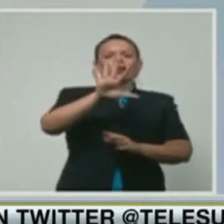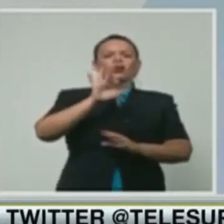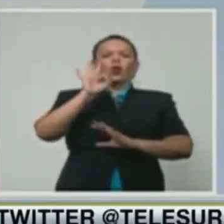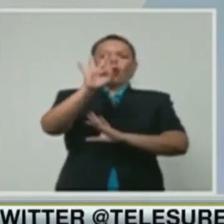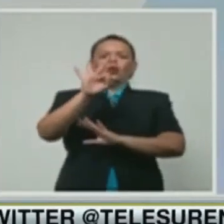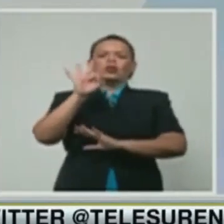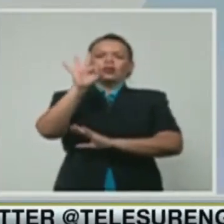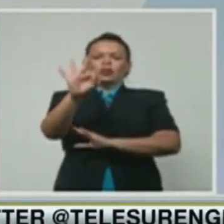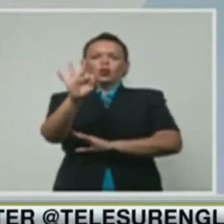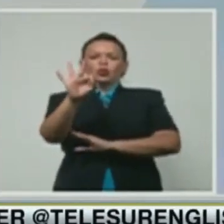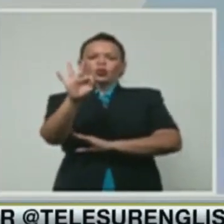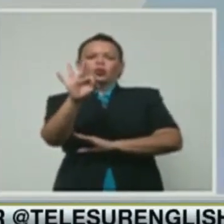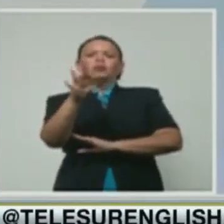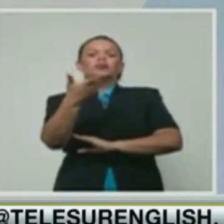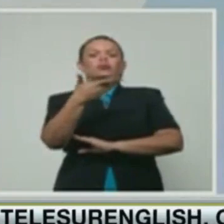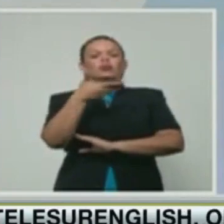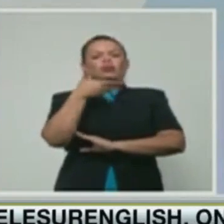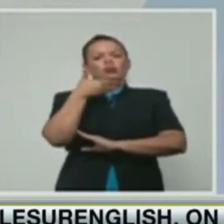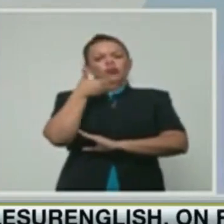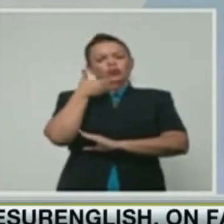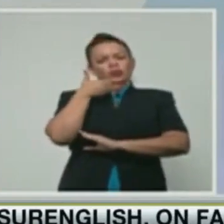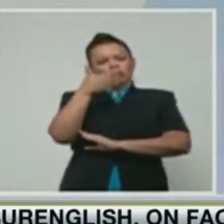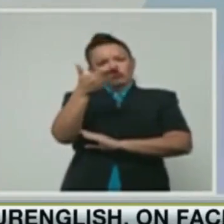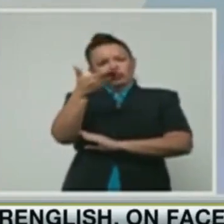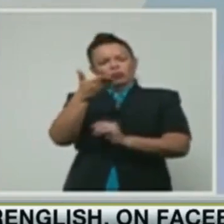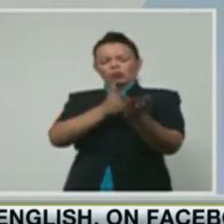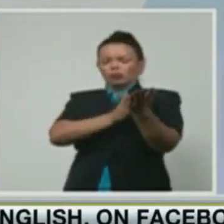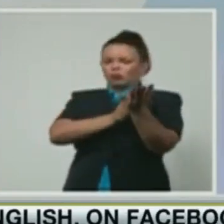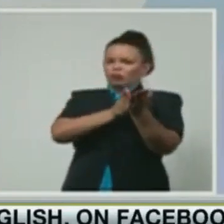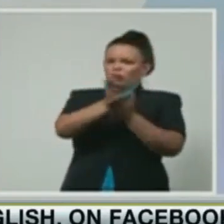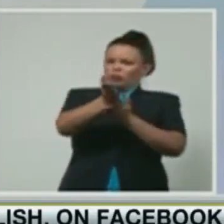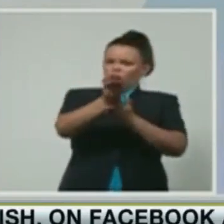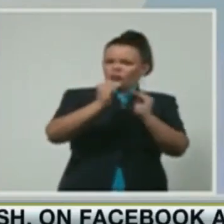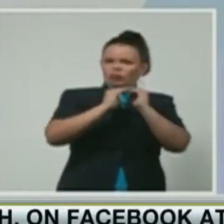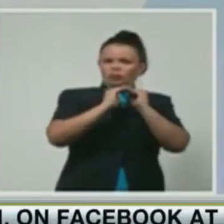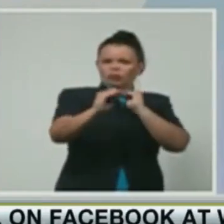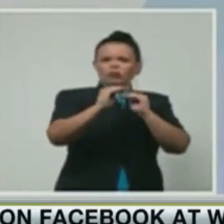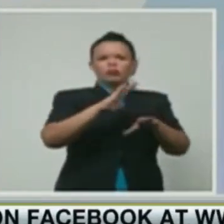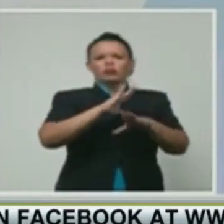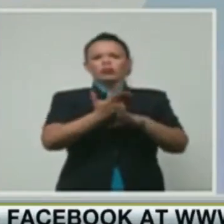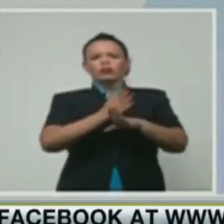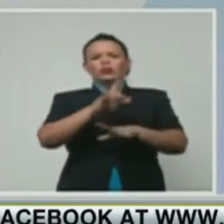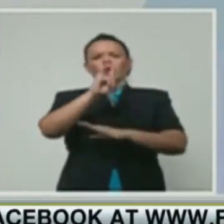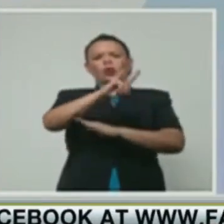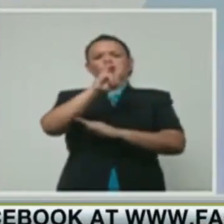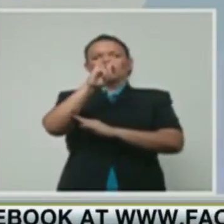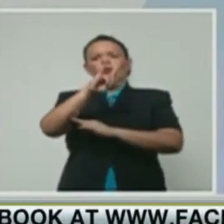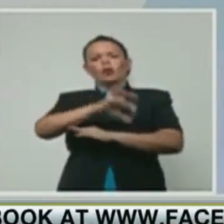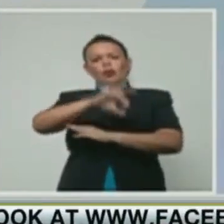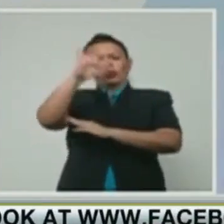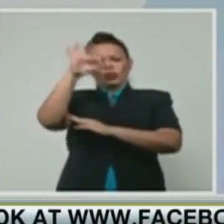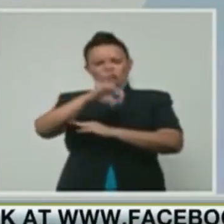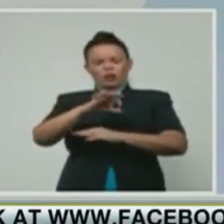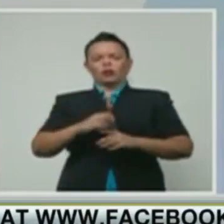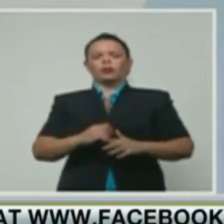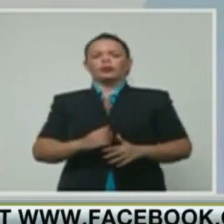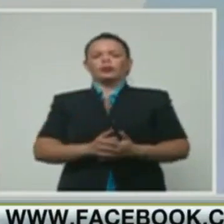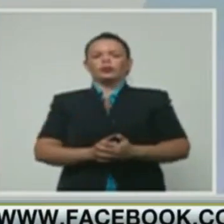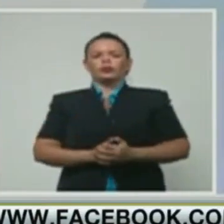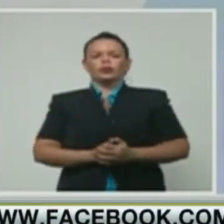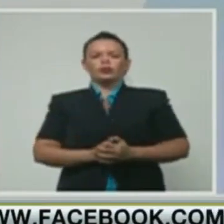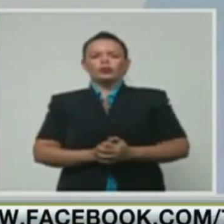previously informed, we maintain 88 fatalities. We always mention 2 evacuated cases. 22 patients were discharged